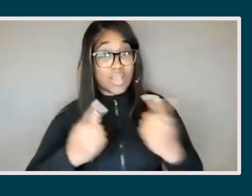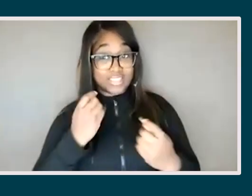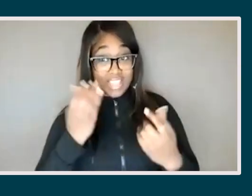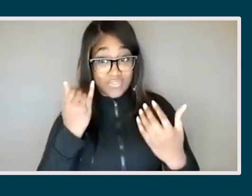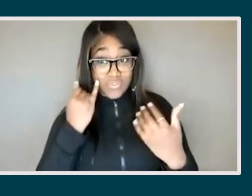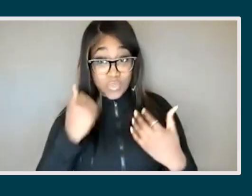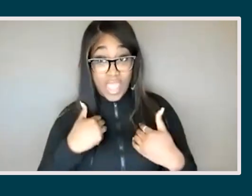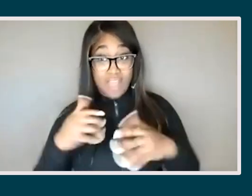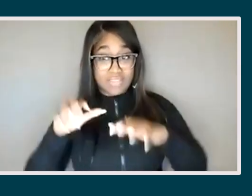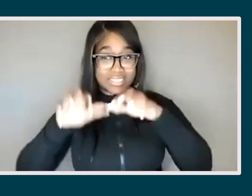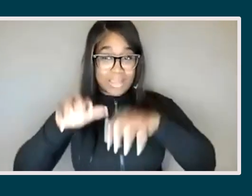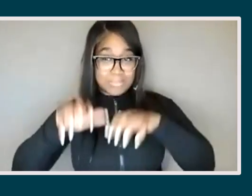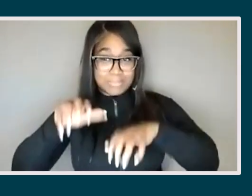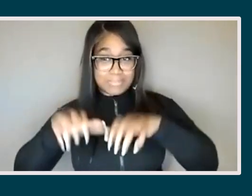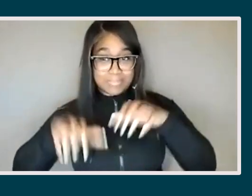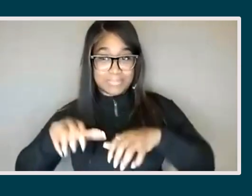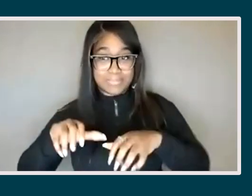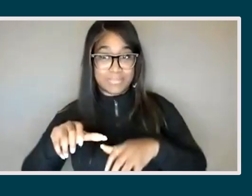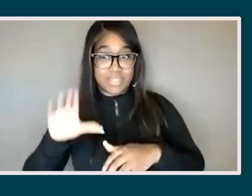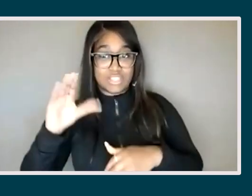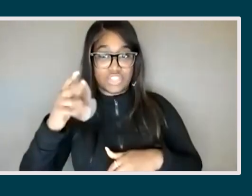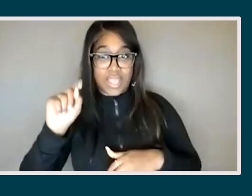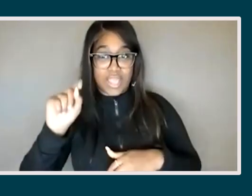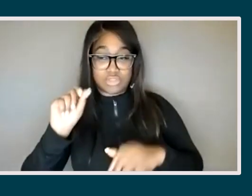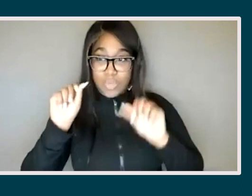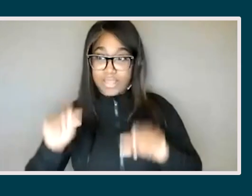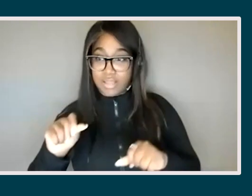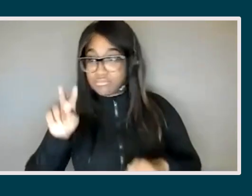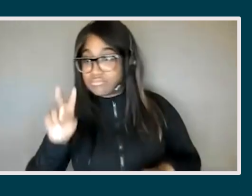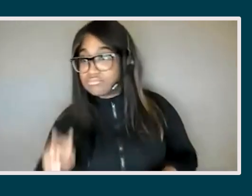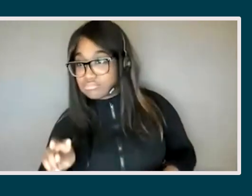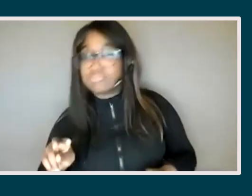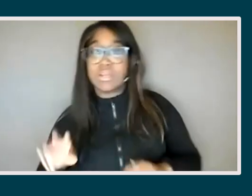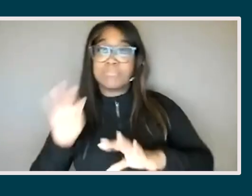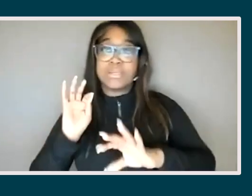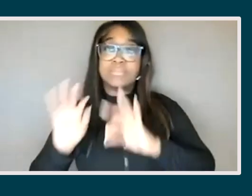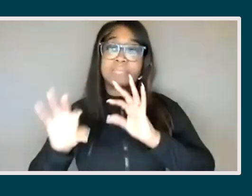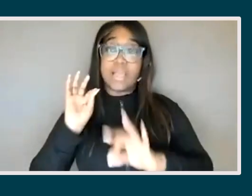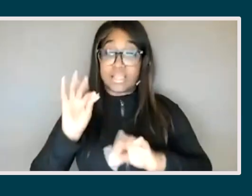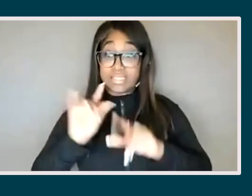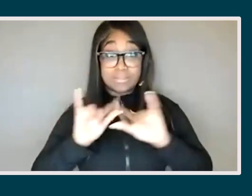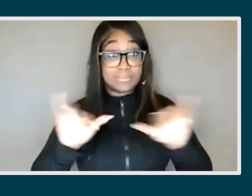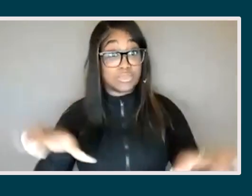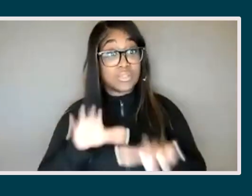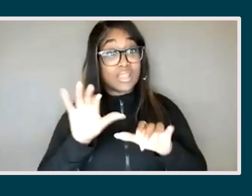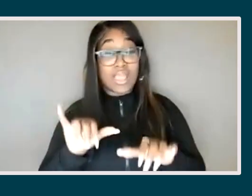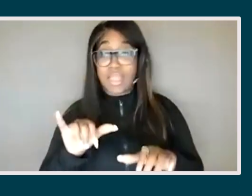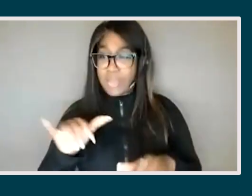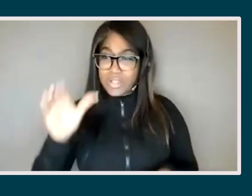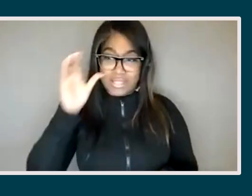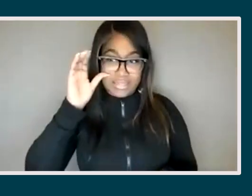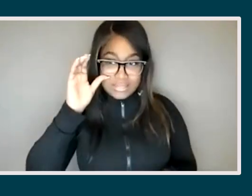them into the chat so that I can receive them. And while you're doing that, as I'm listening to